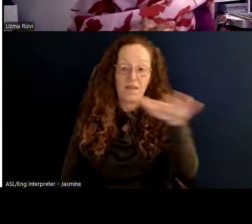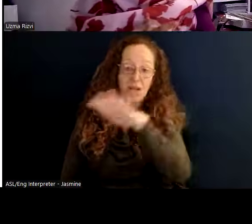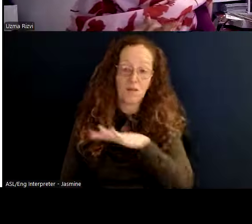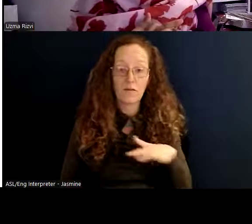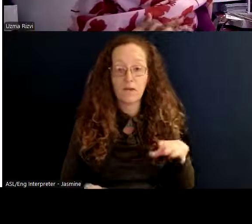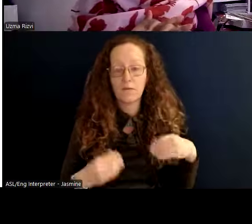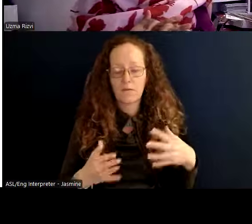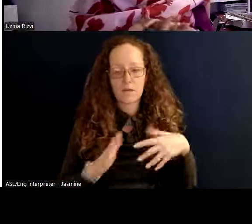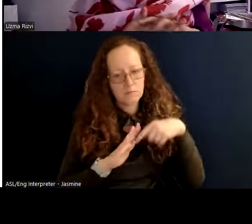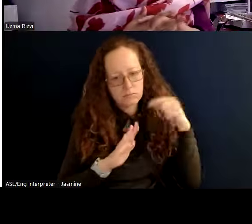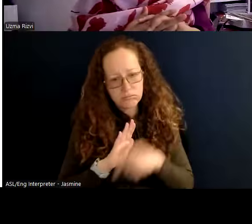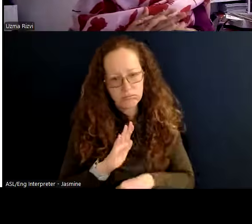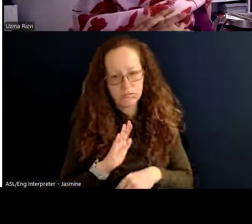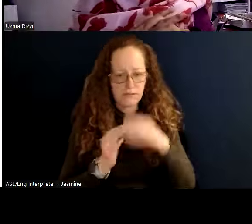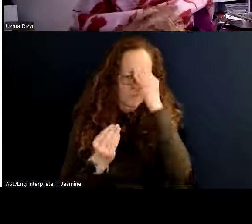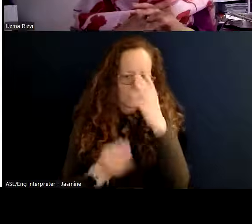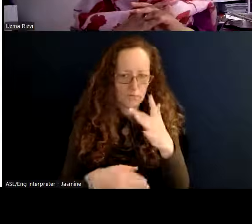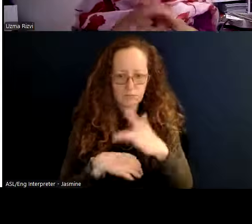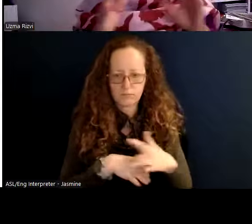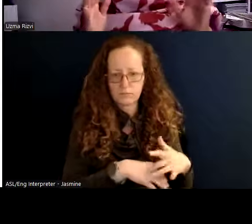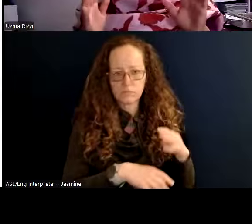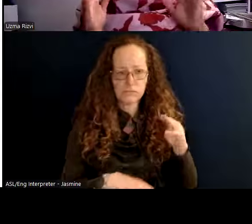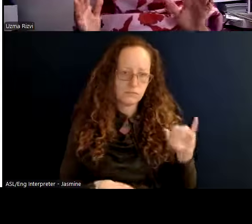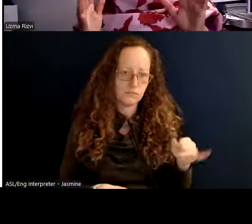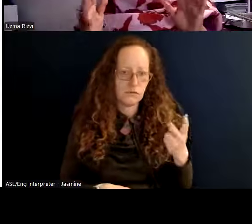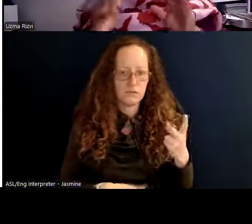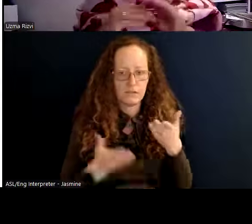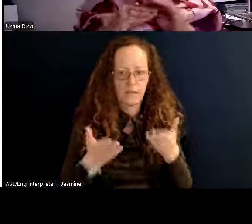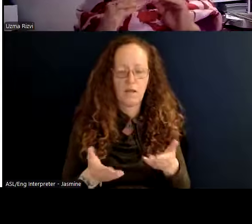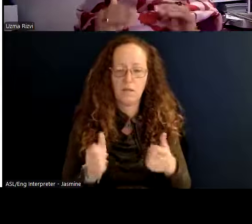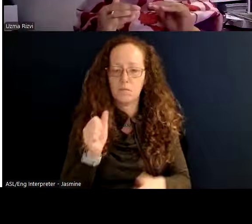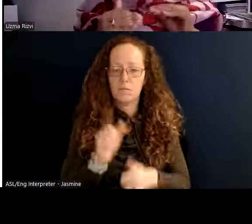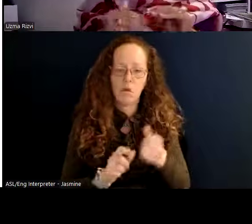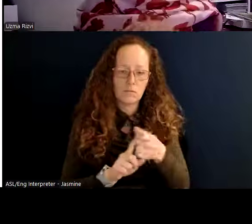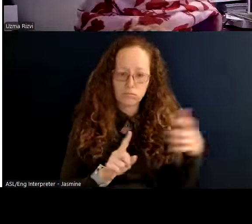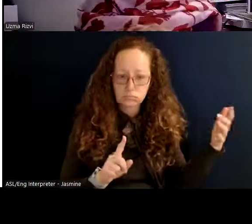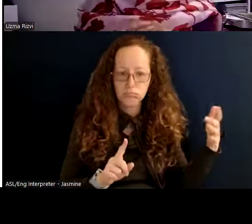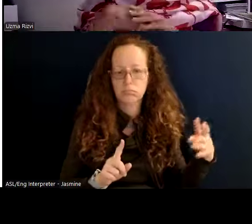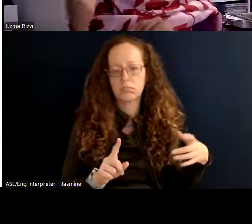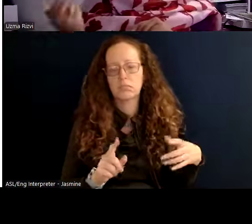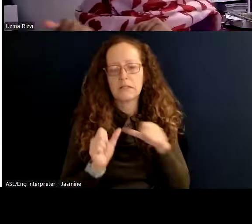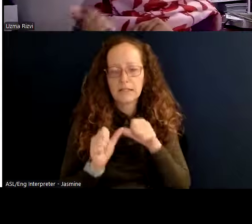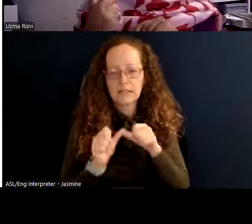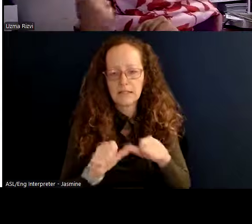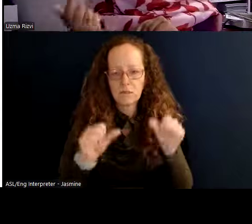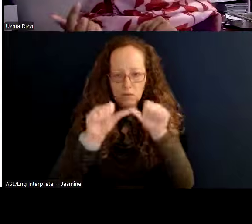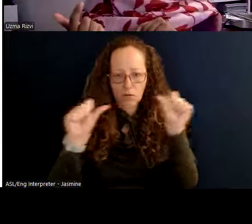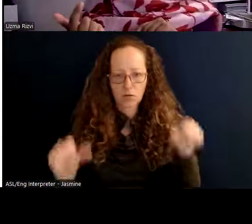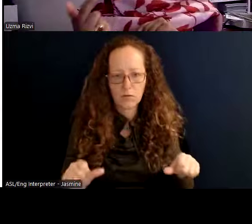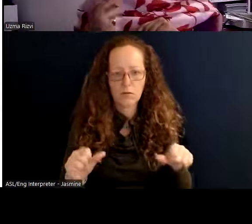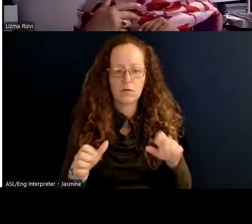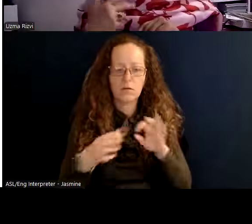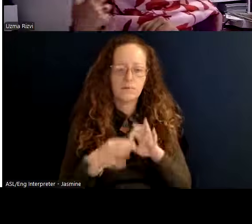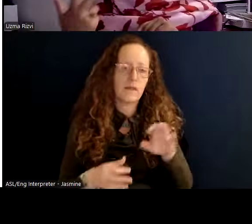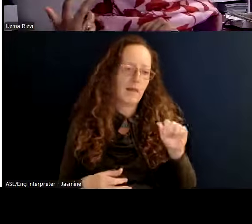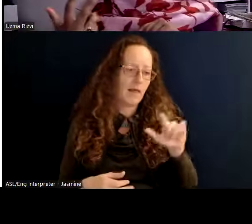information resource at Mohenjo-Daro. It features some of the most robust extant contiguous architecture linked to alleys and major